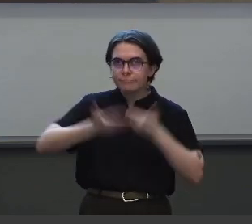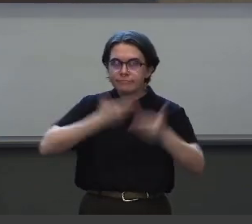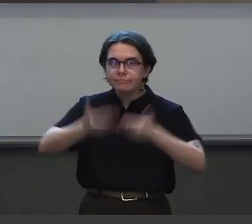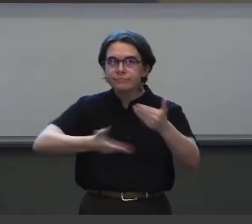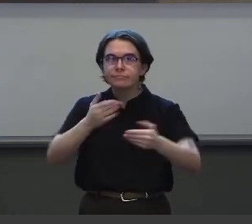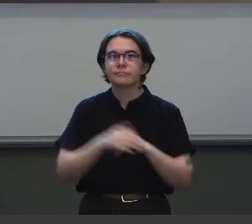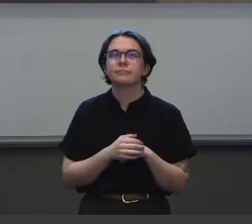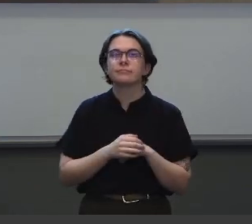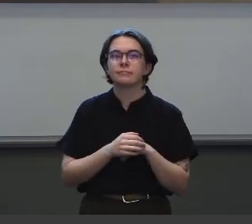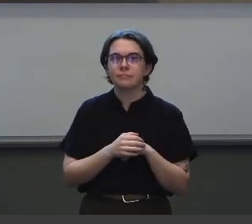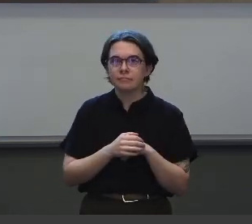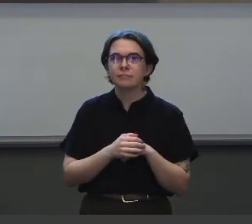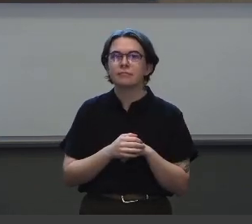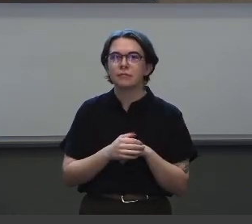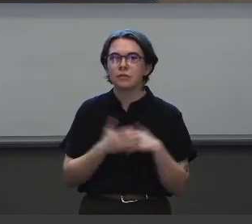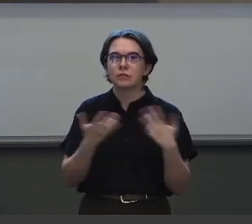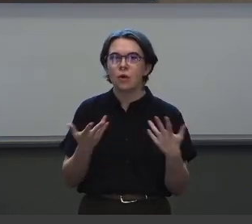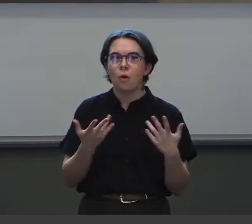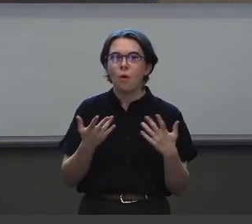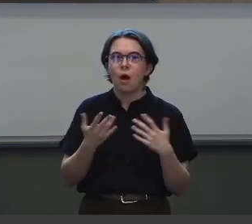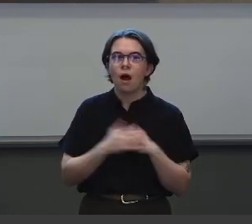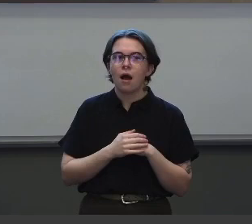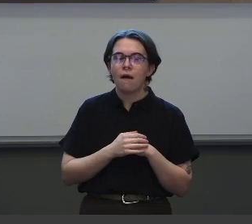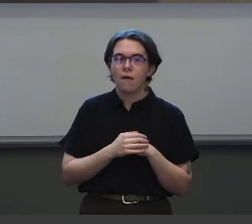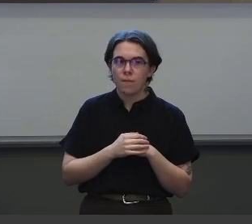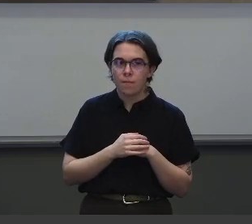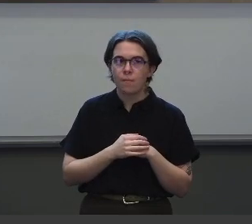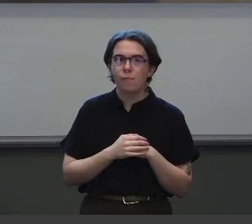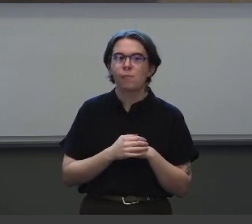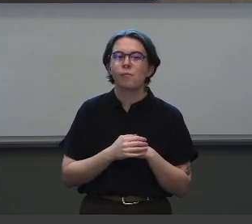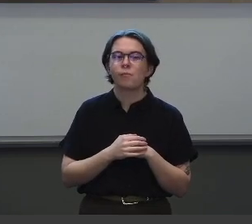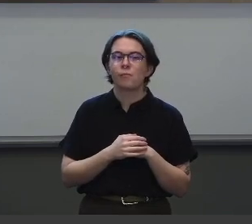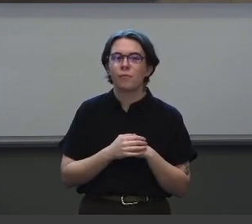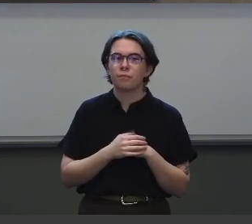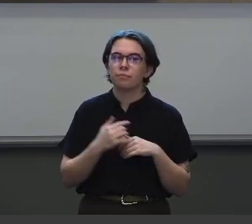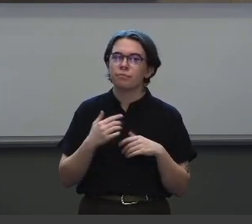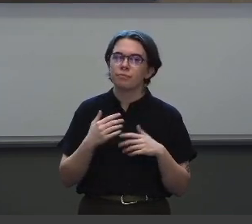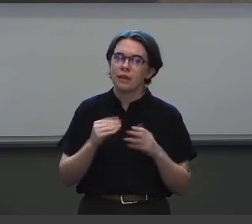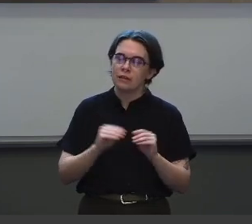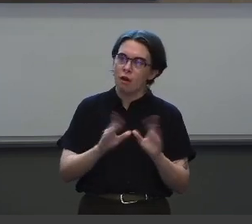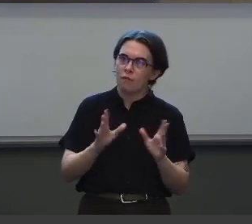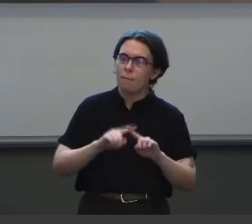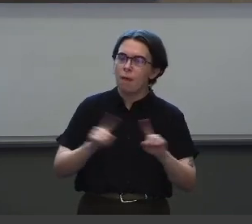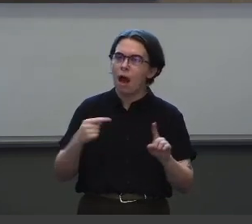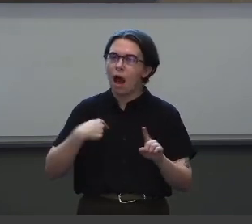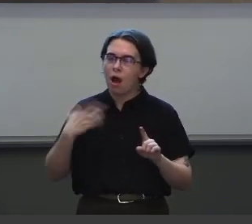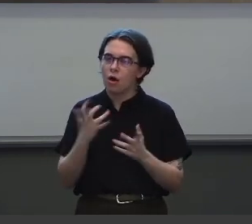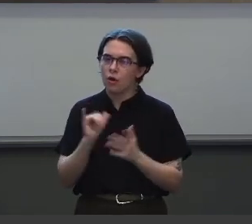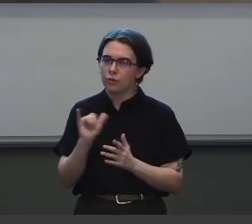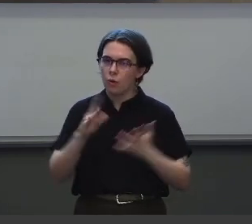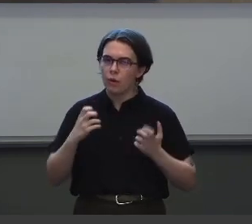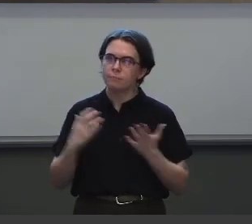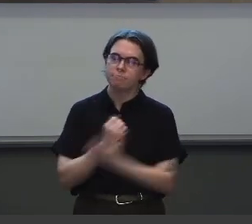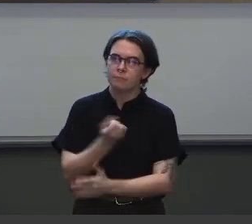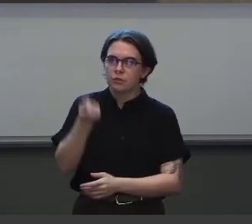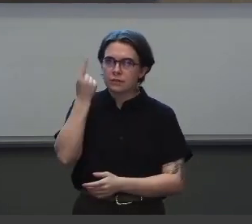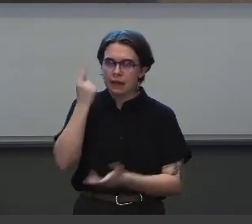differences in sensory processing have downstream effects on things like attention, social behaviors, and